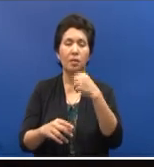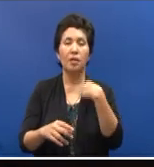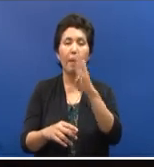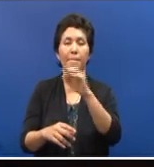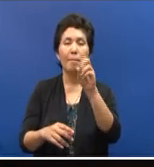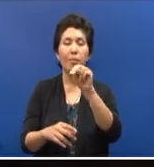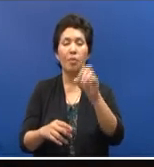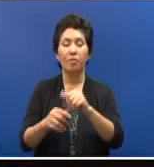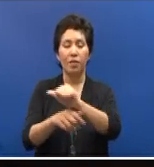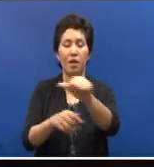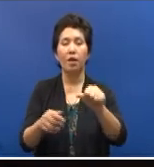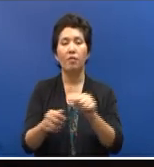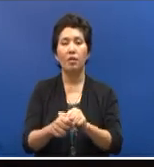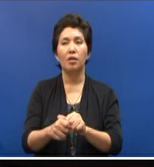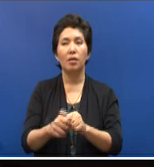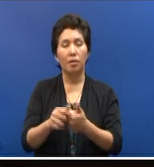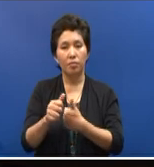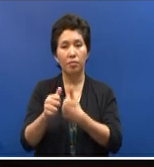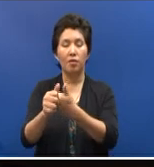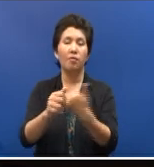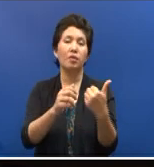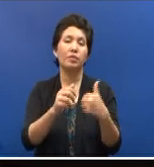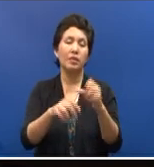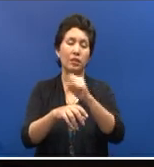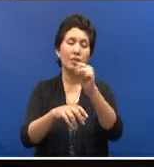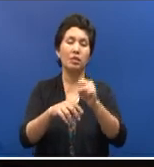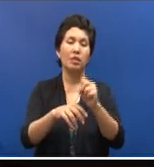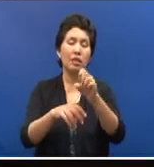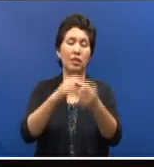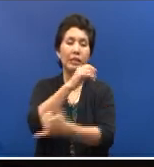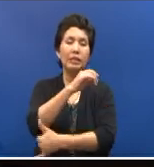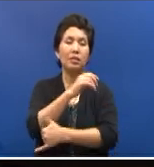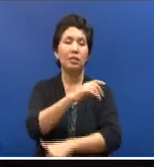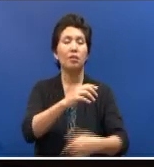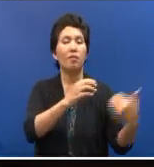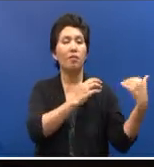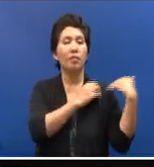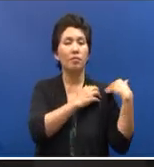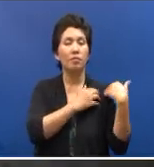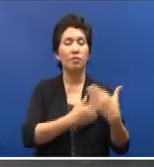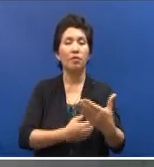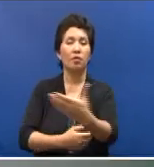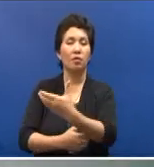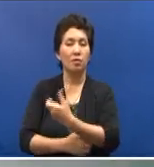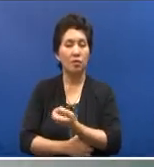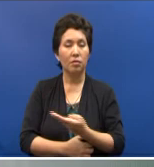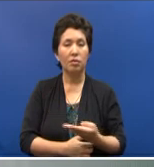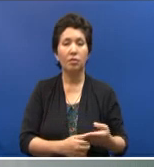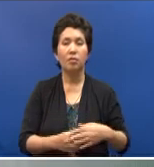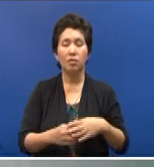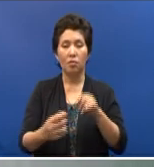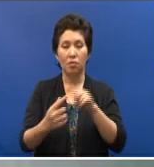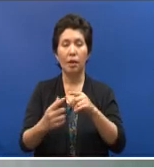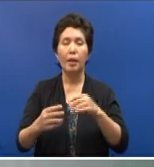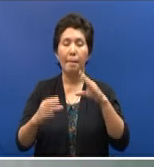areas. Among the state's function include collecting taxes, recruiting